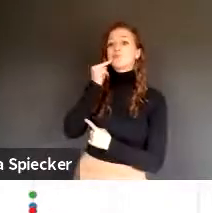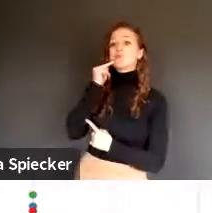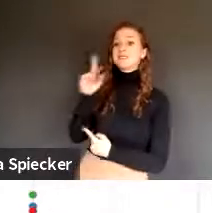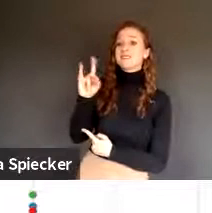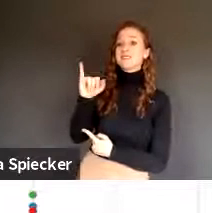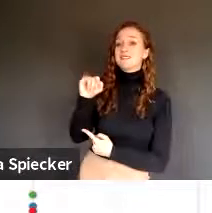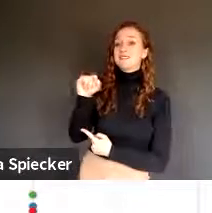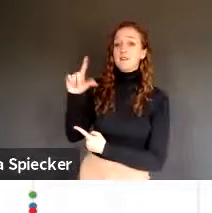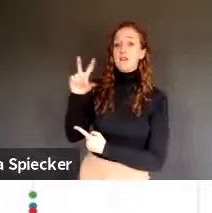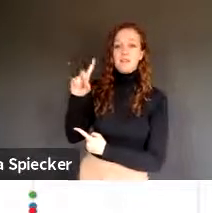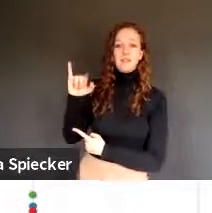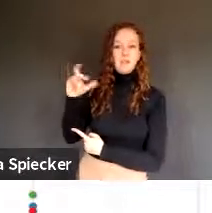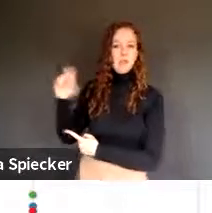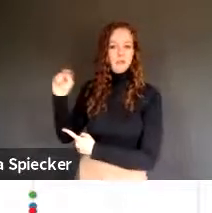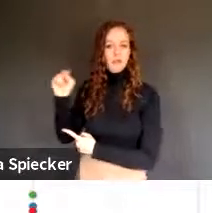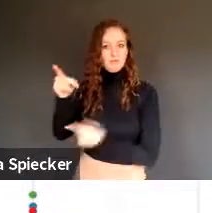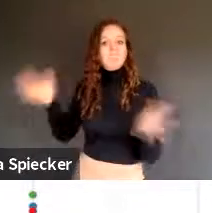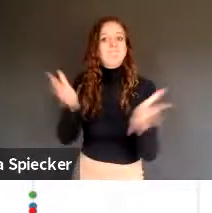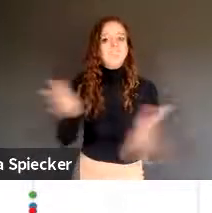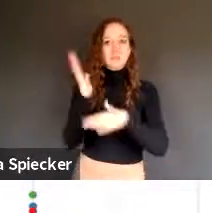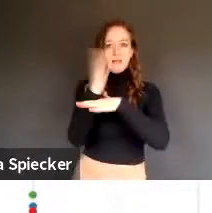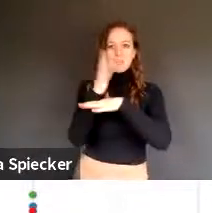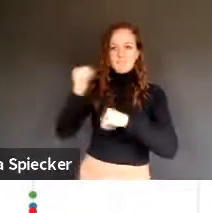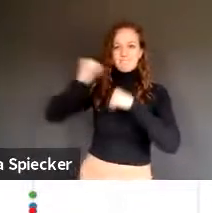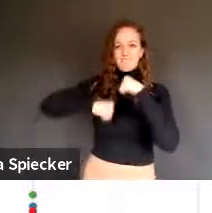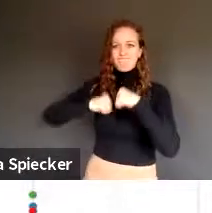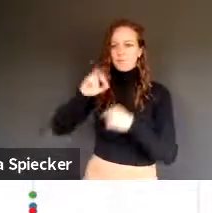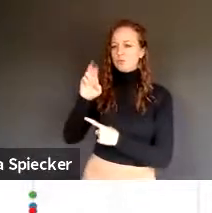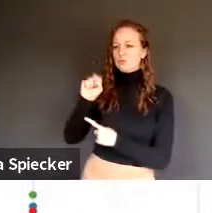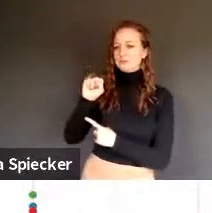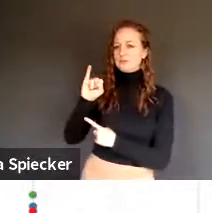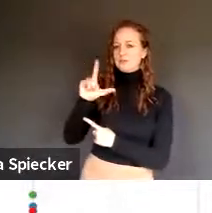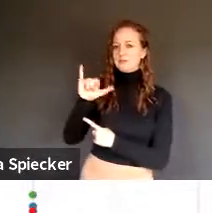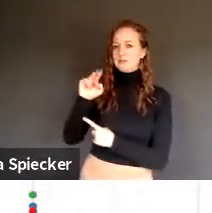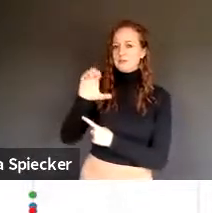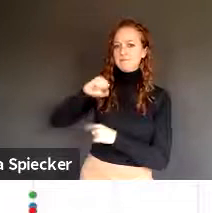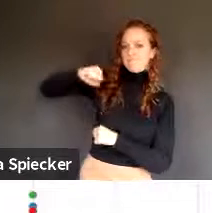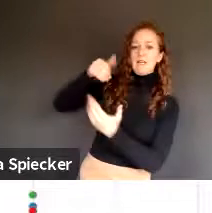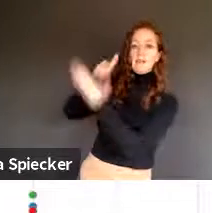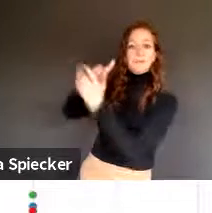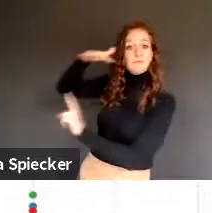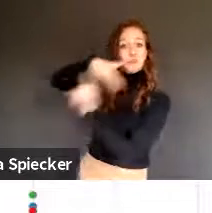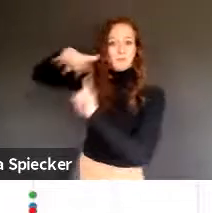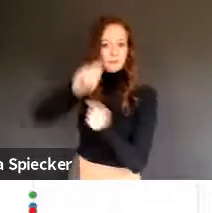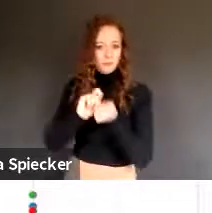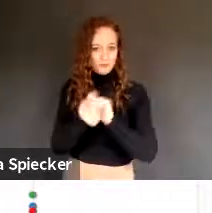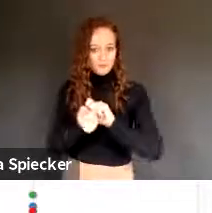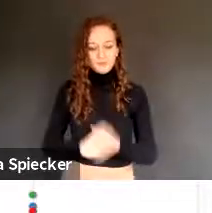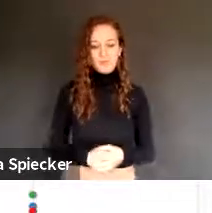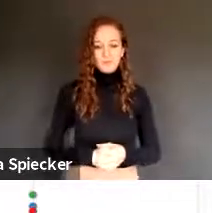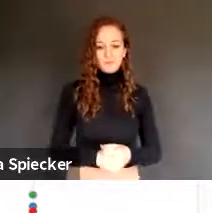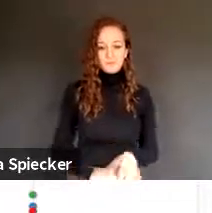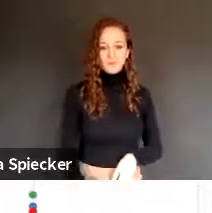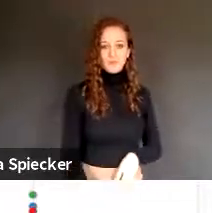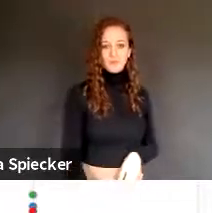post El Nino highlight the potential importance of DIN in promoting kelp's resilience to environmental